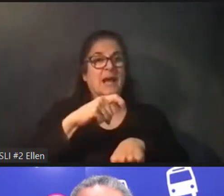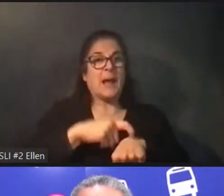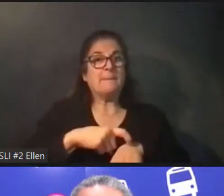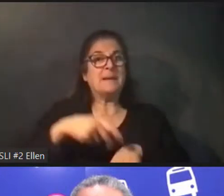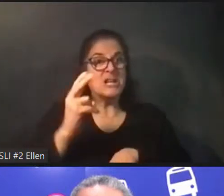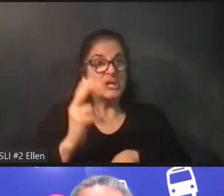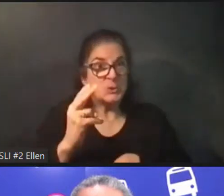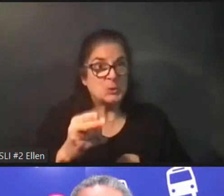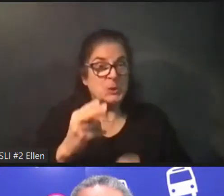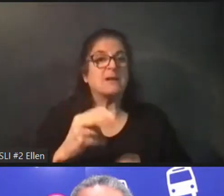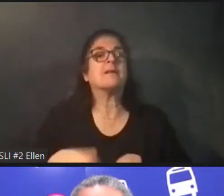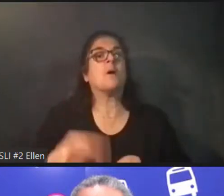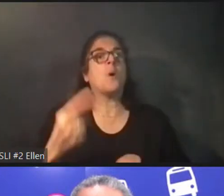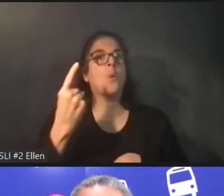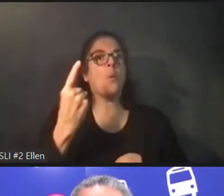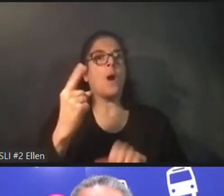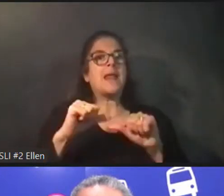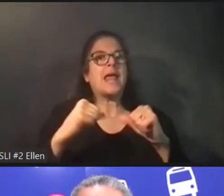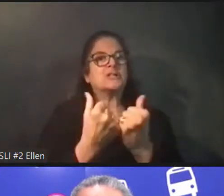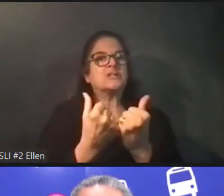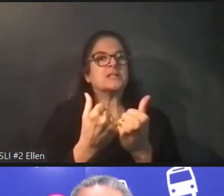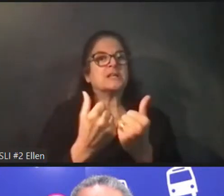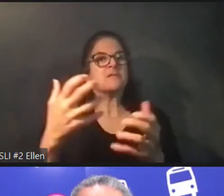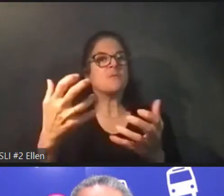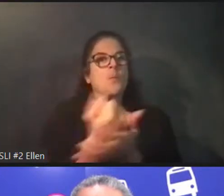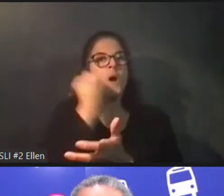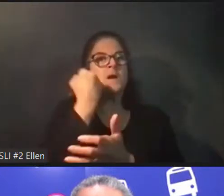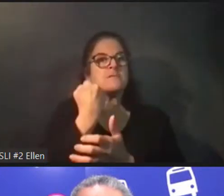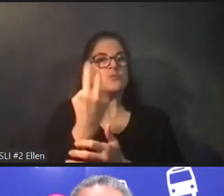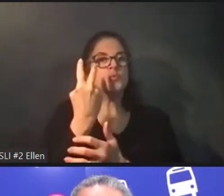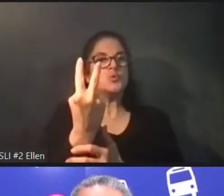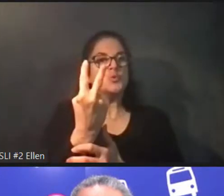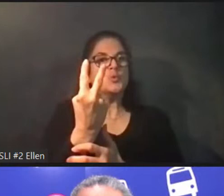top awards in the same year.